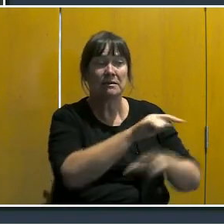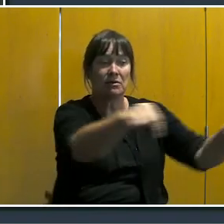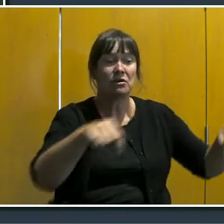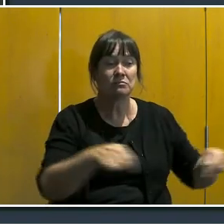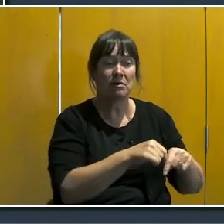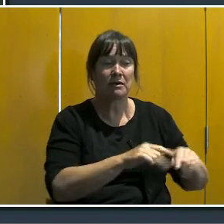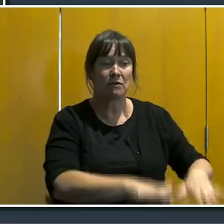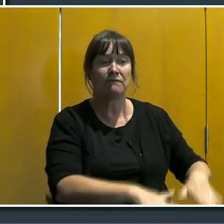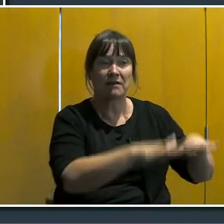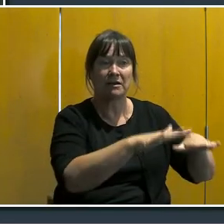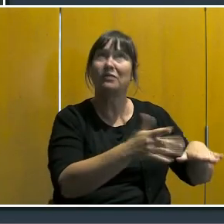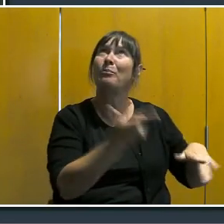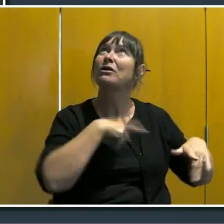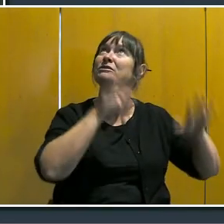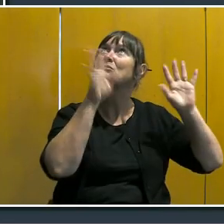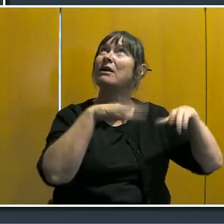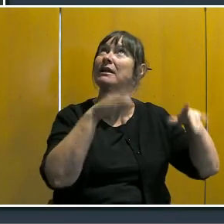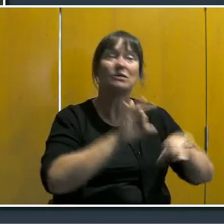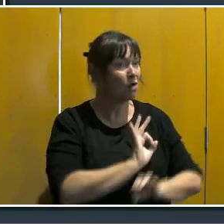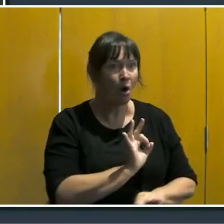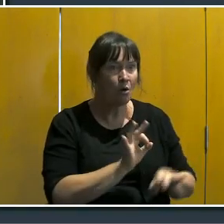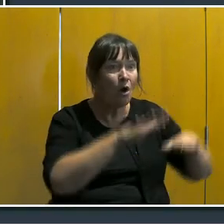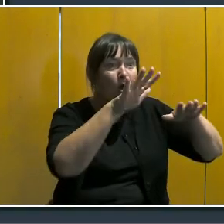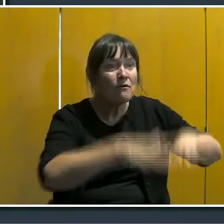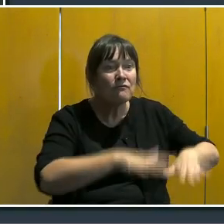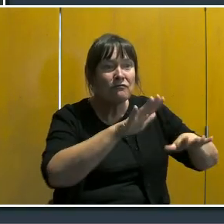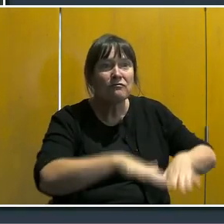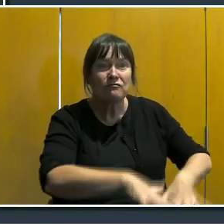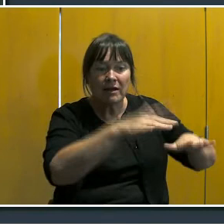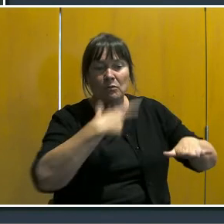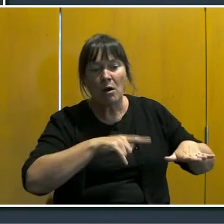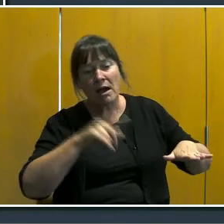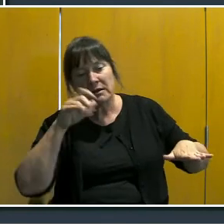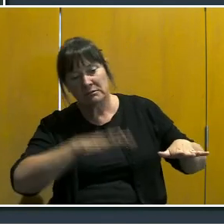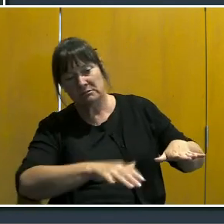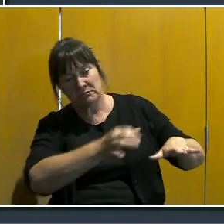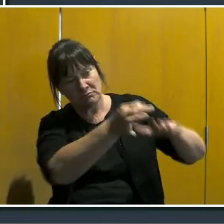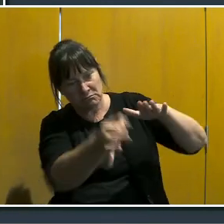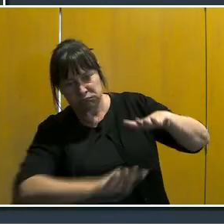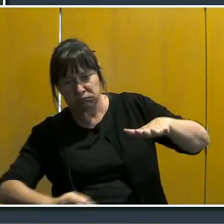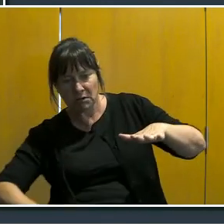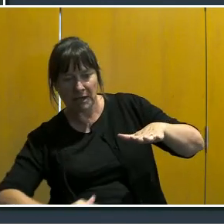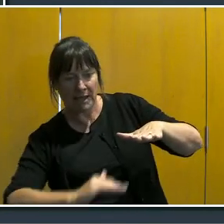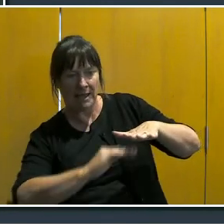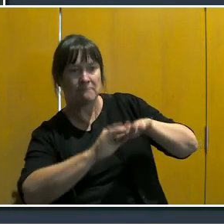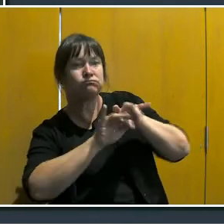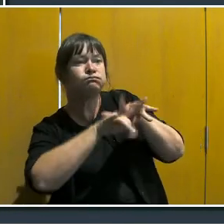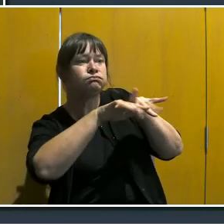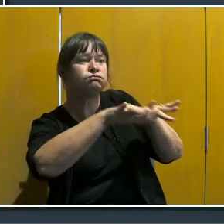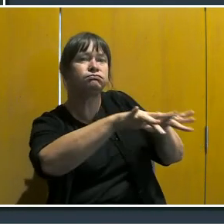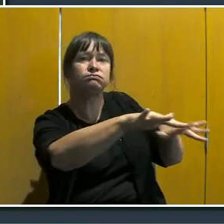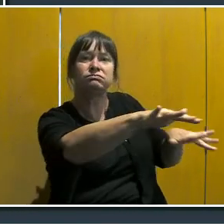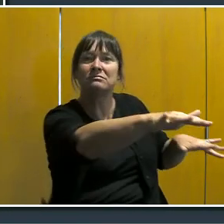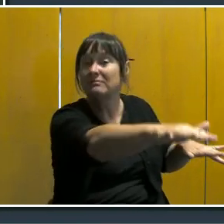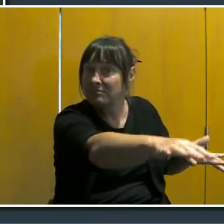out of the sky. They got flooded because of what came back up through the stormwater system. The flood didn't come out of the sky. It came out of a poorly maintained